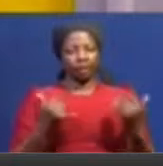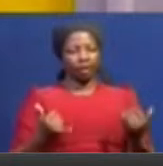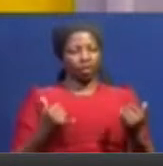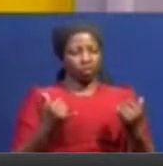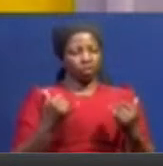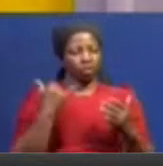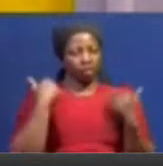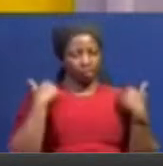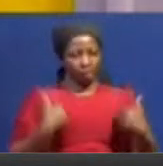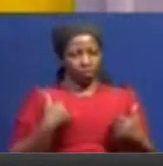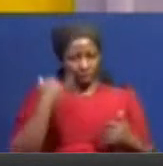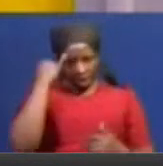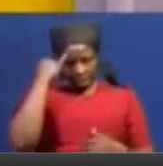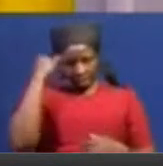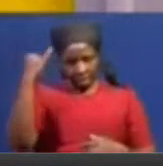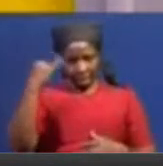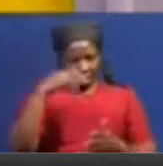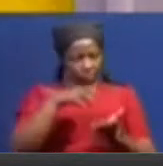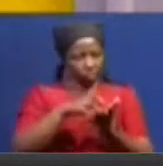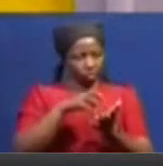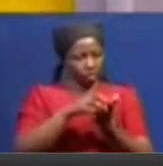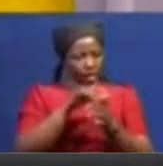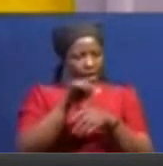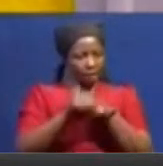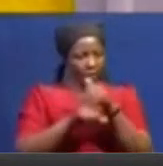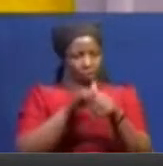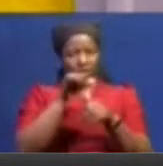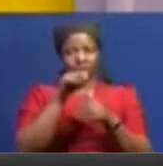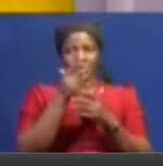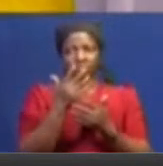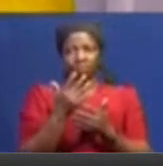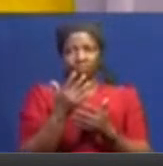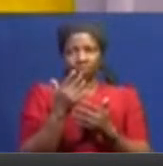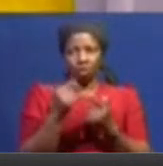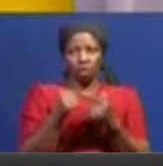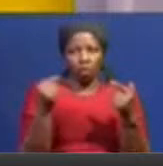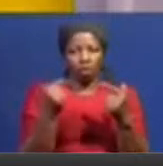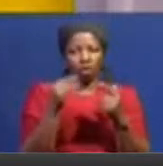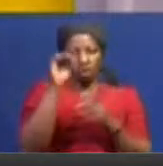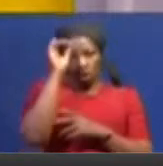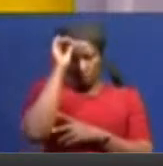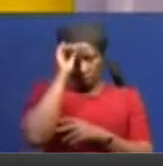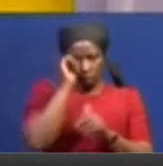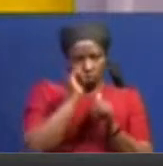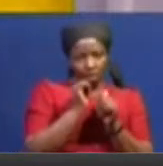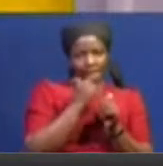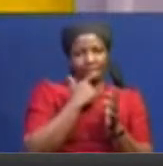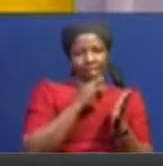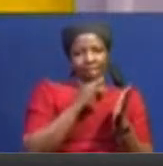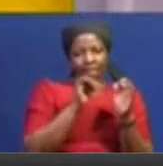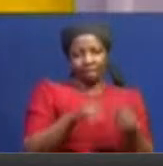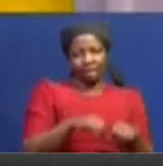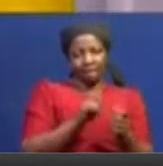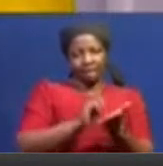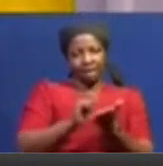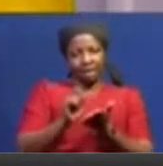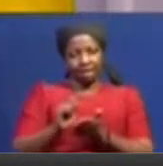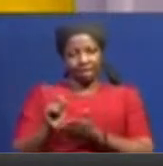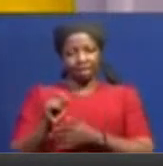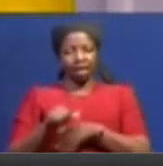of the kind of dissenting opinion that you are saying that they can write. In that